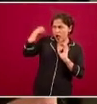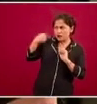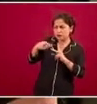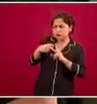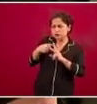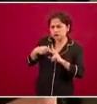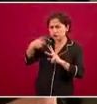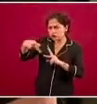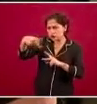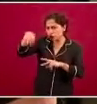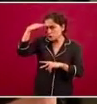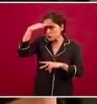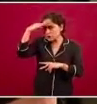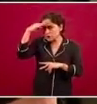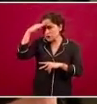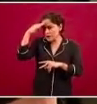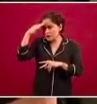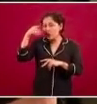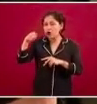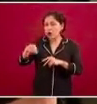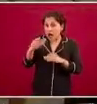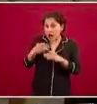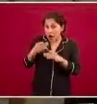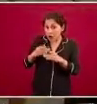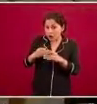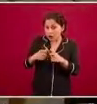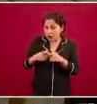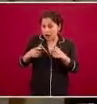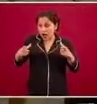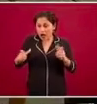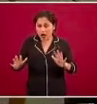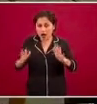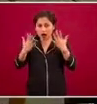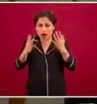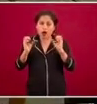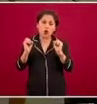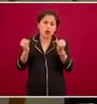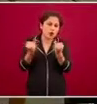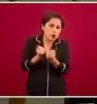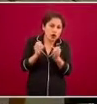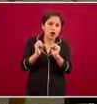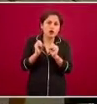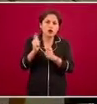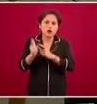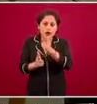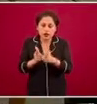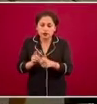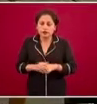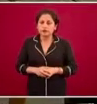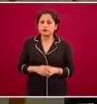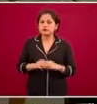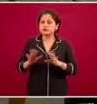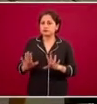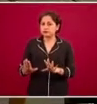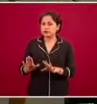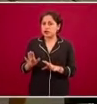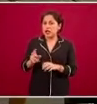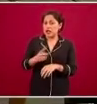patients, are within the expected numbers or they differ in any way? It is the same as